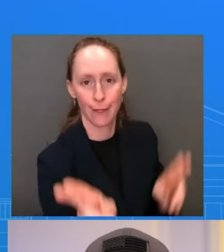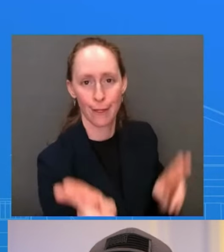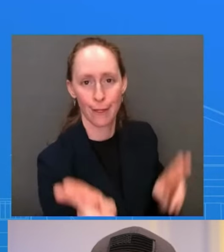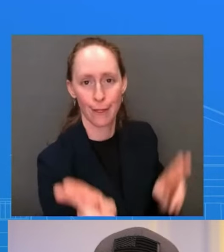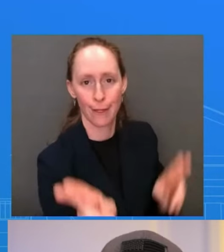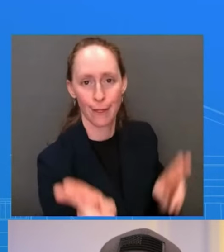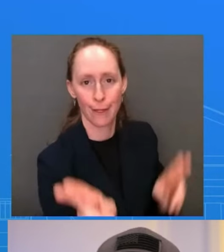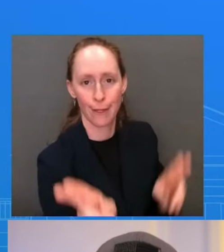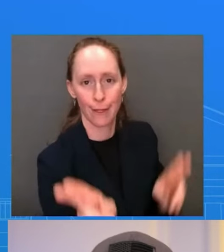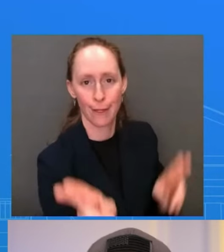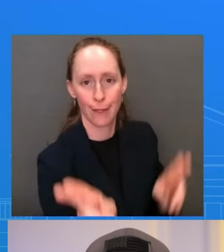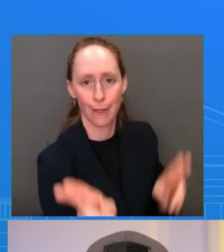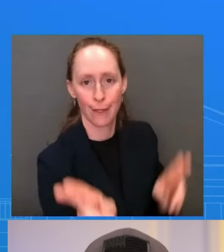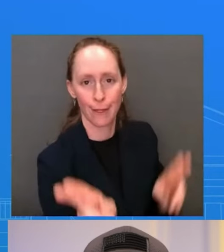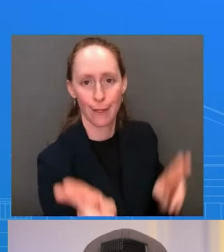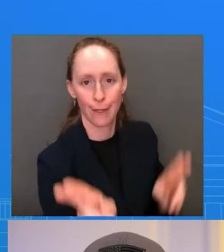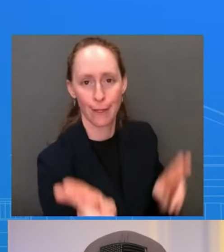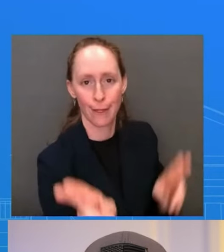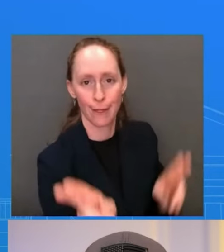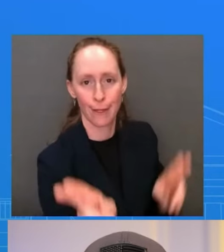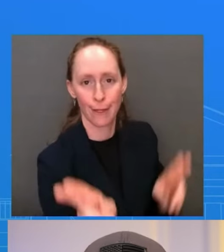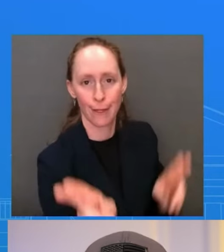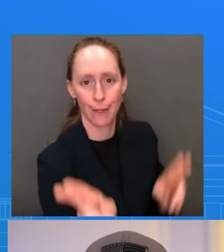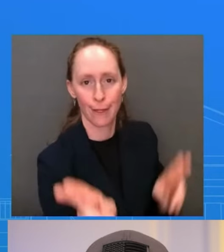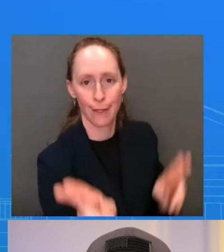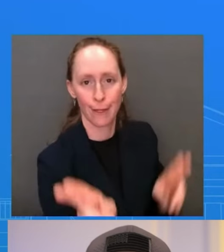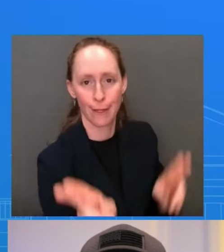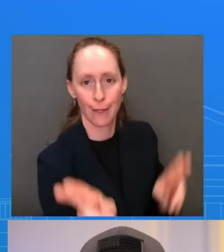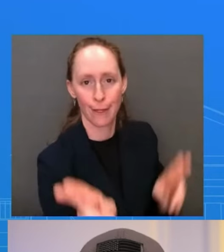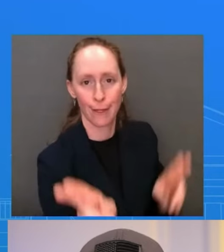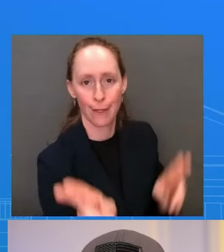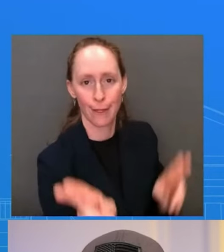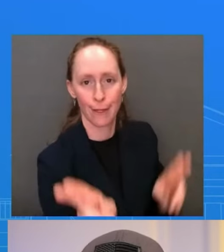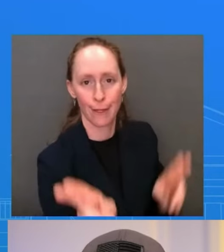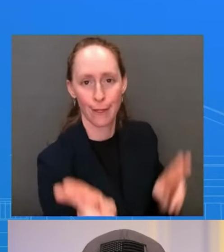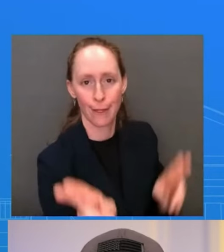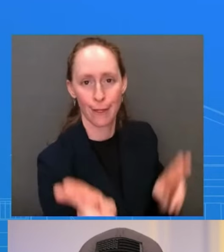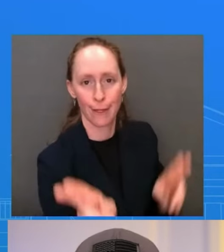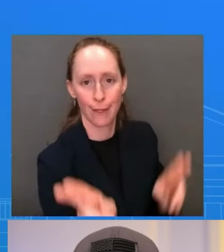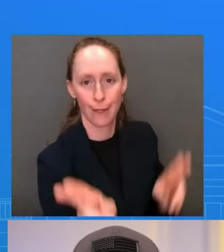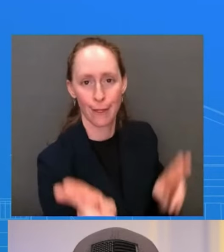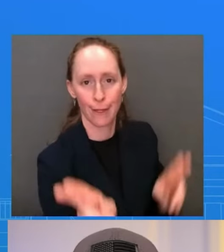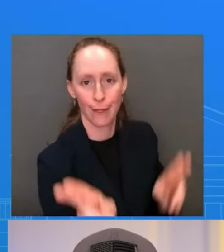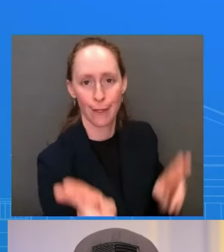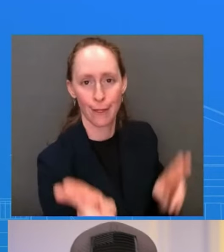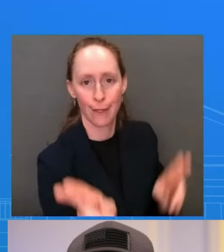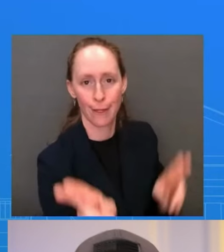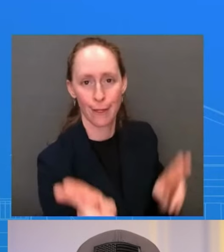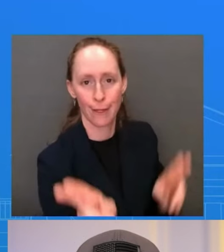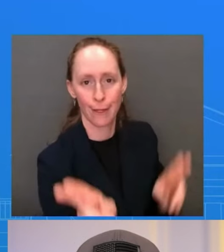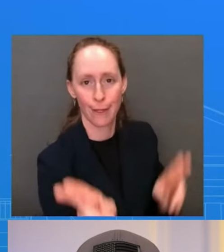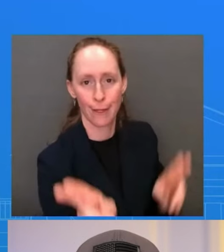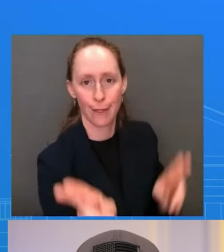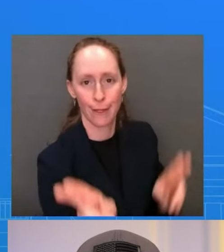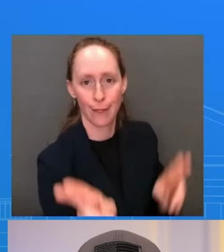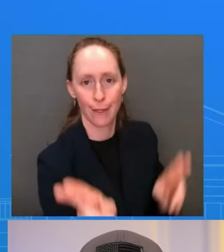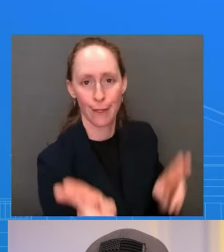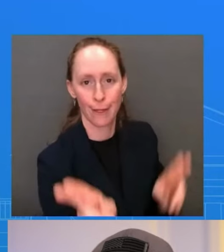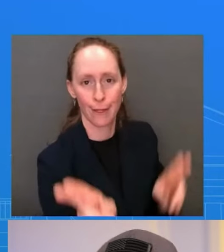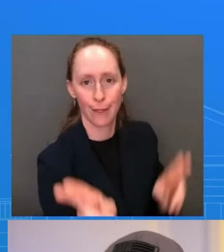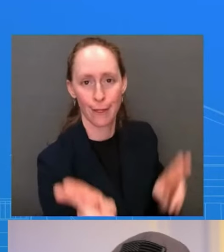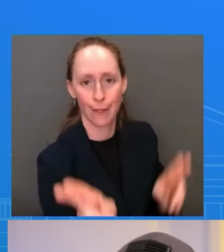done. Drive this country into the ground. Just you name it, he's done a poor job of doing it.